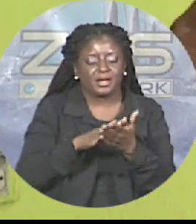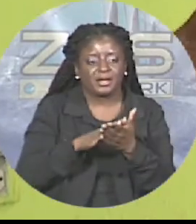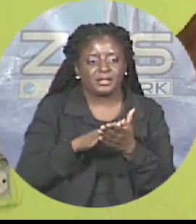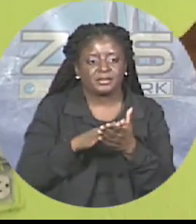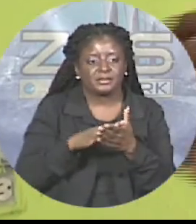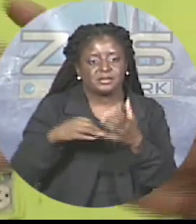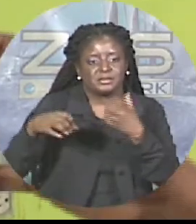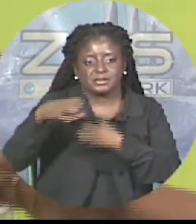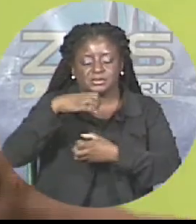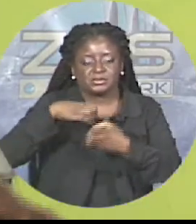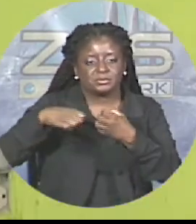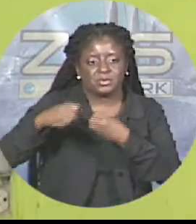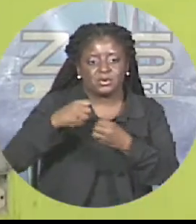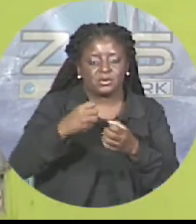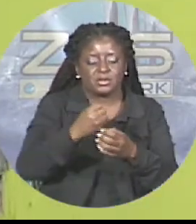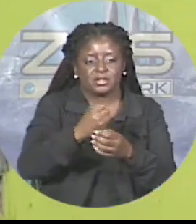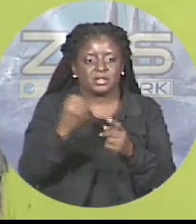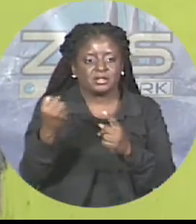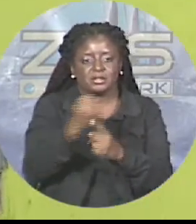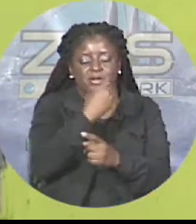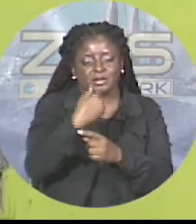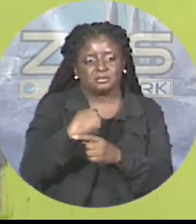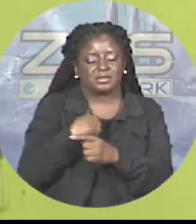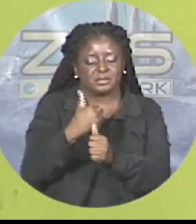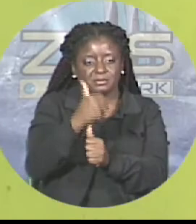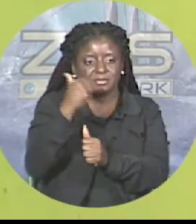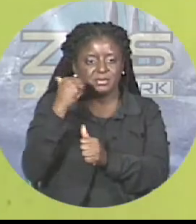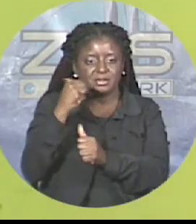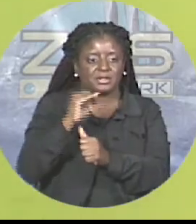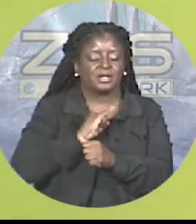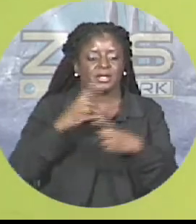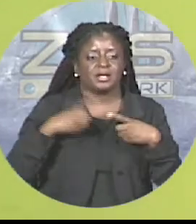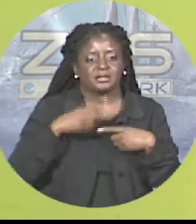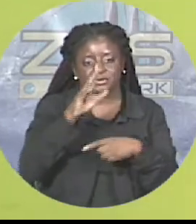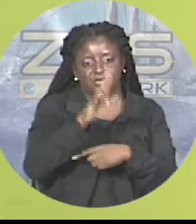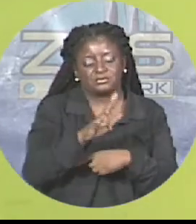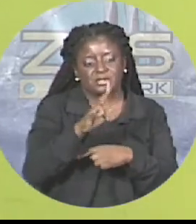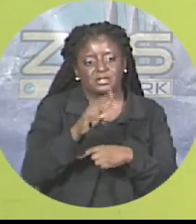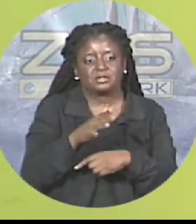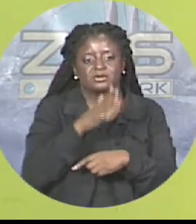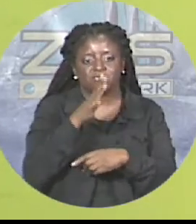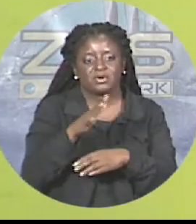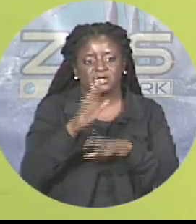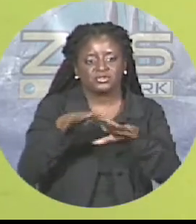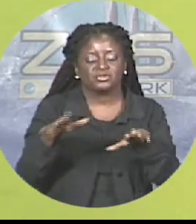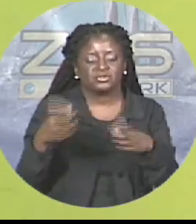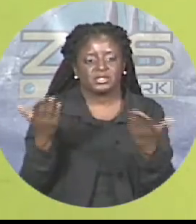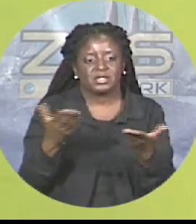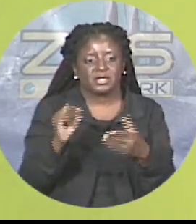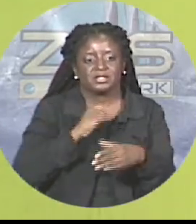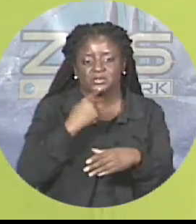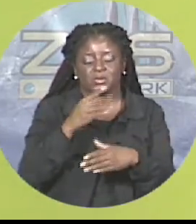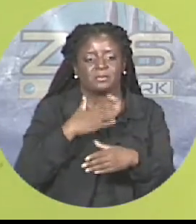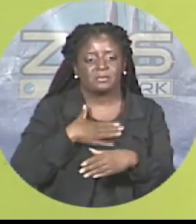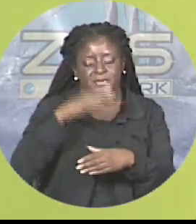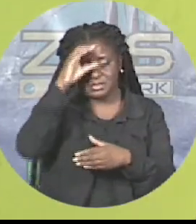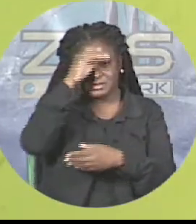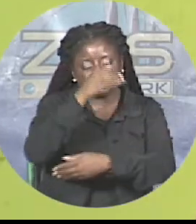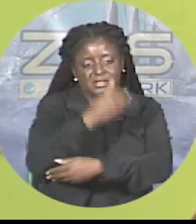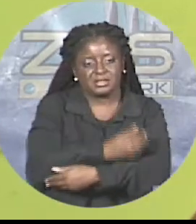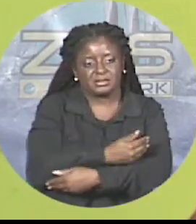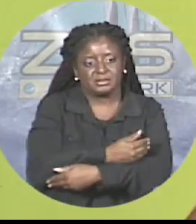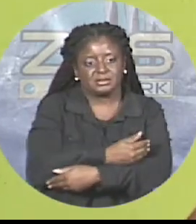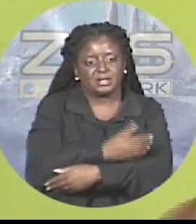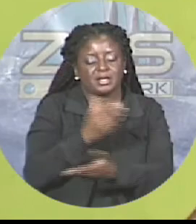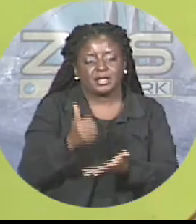me back. And I had 3 grandchildren inside here. I told my son, Christopher, I said, try help me find my